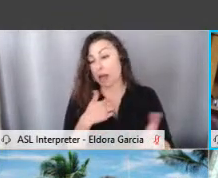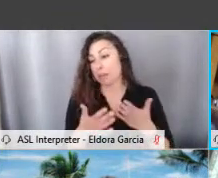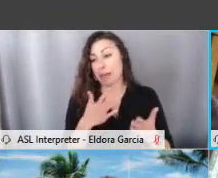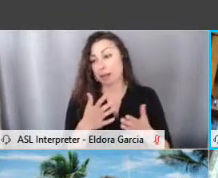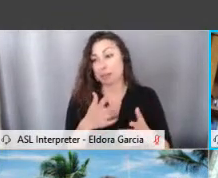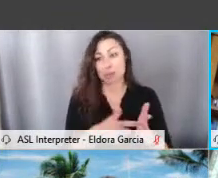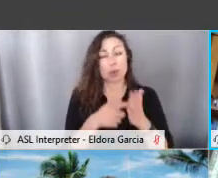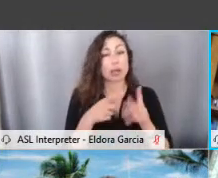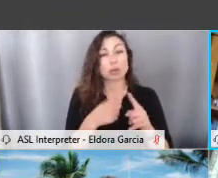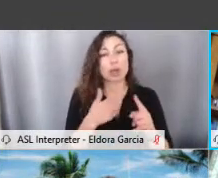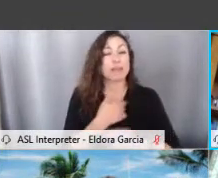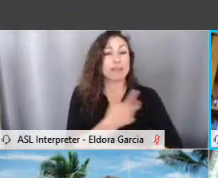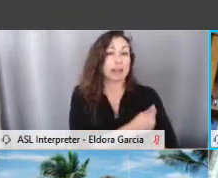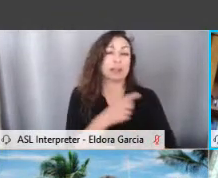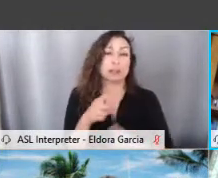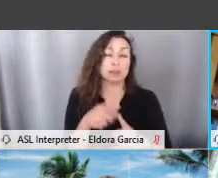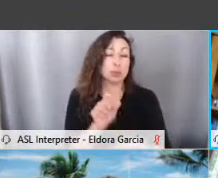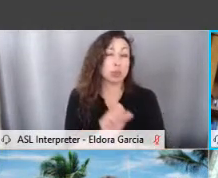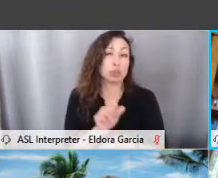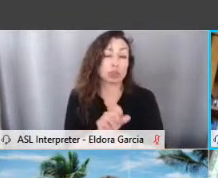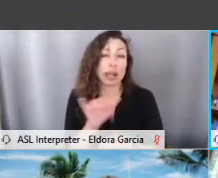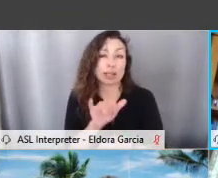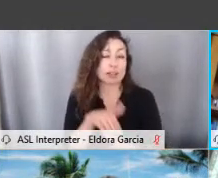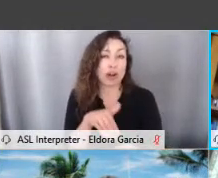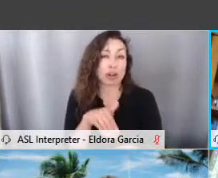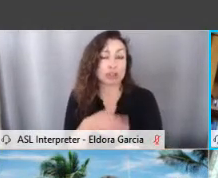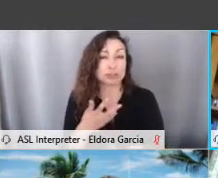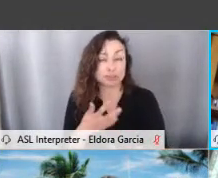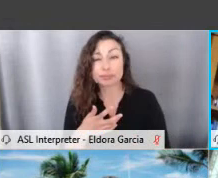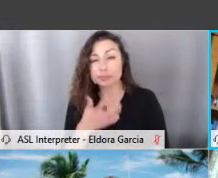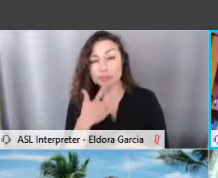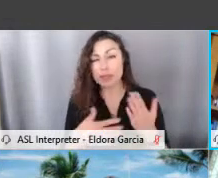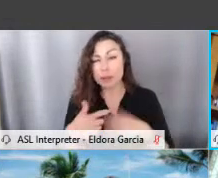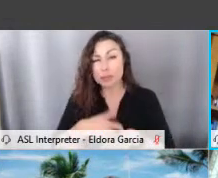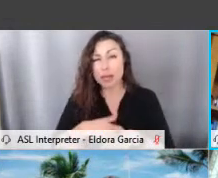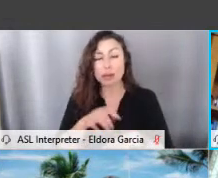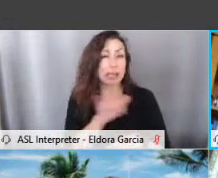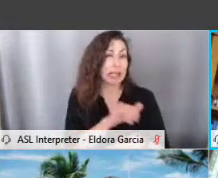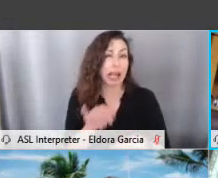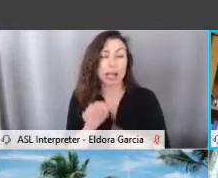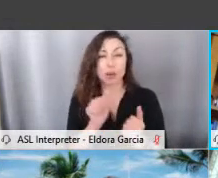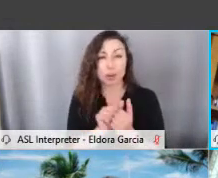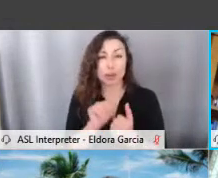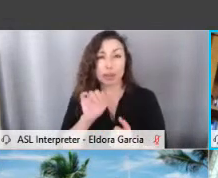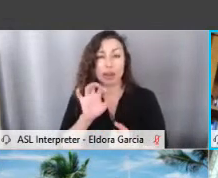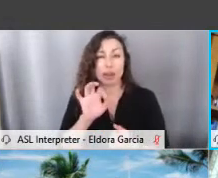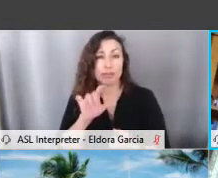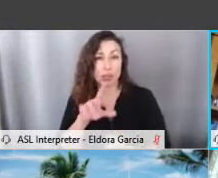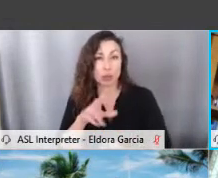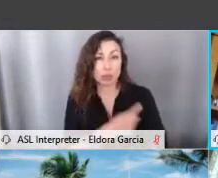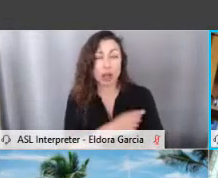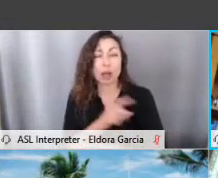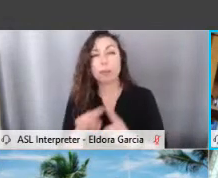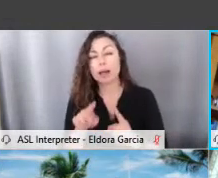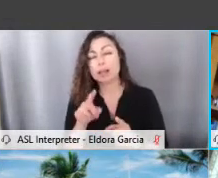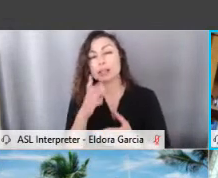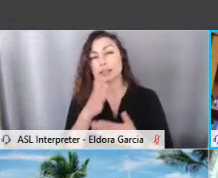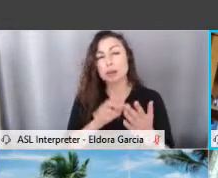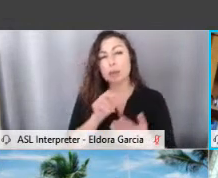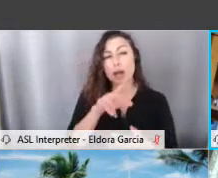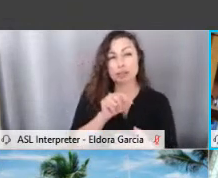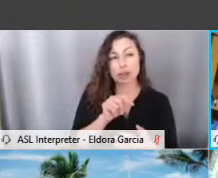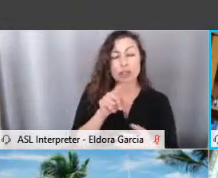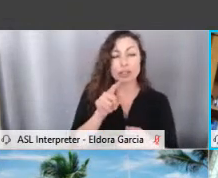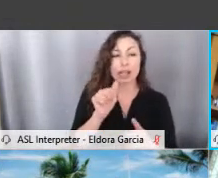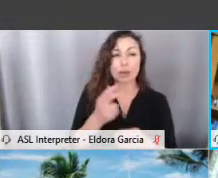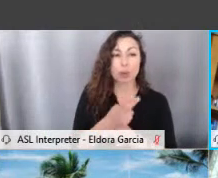up being required to have the vaccine to work as a physician at some point, like I am with influenza, although there is an alternative out where you just wear a